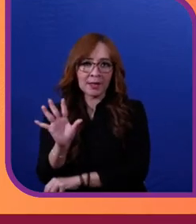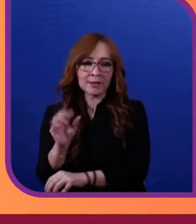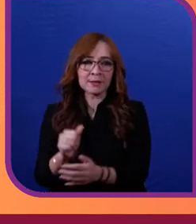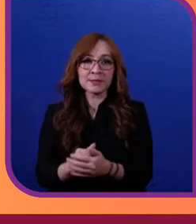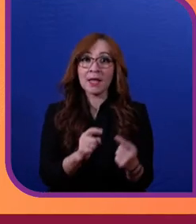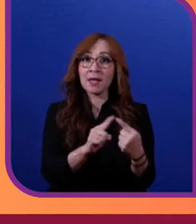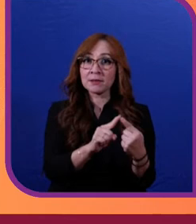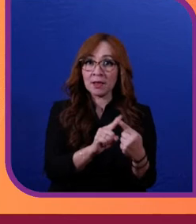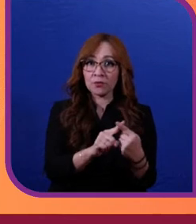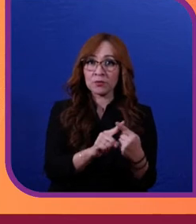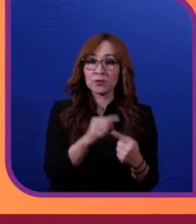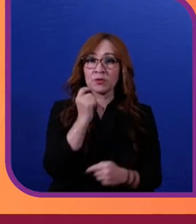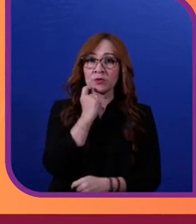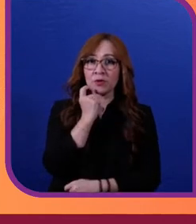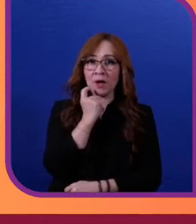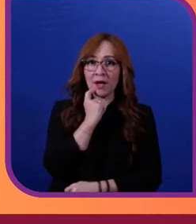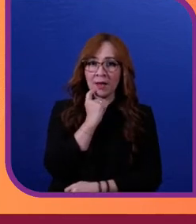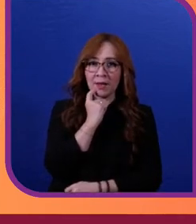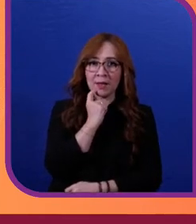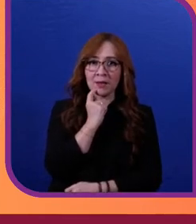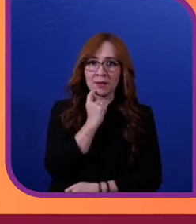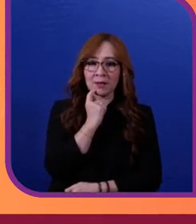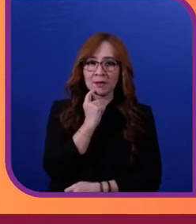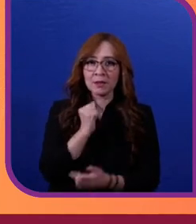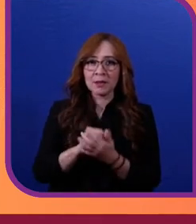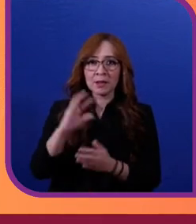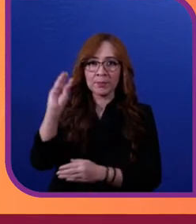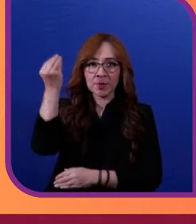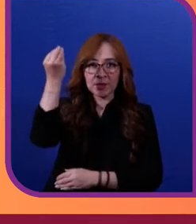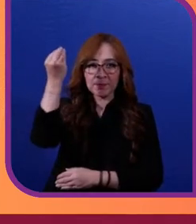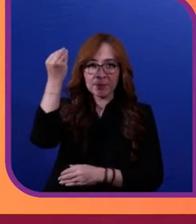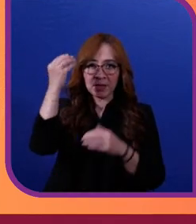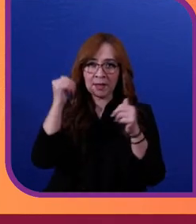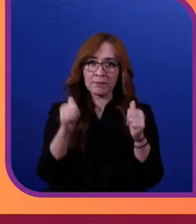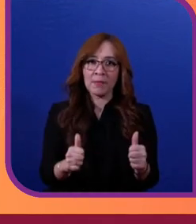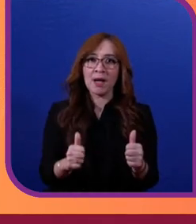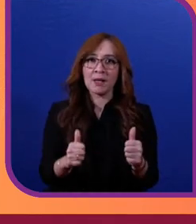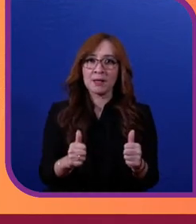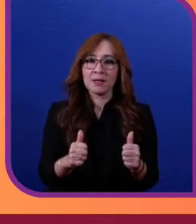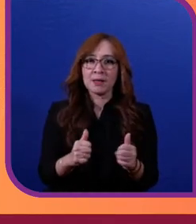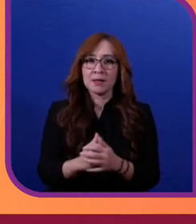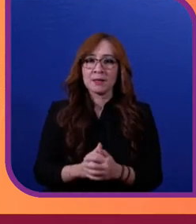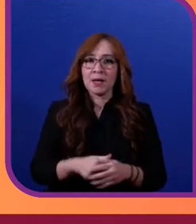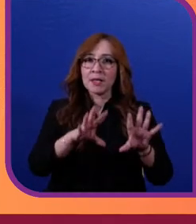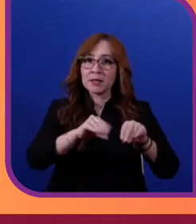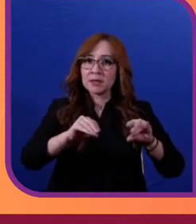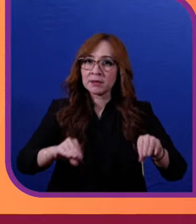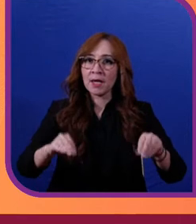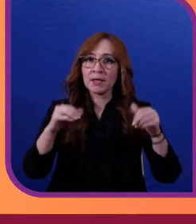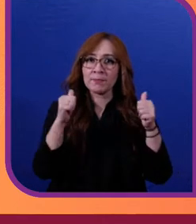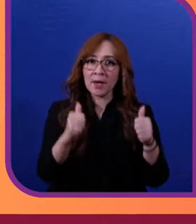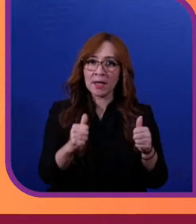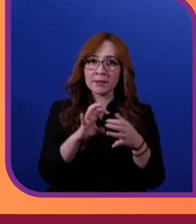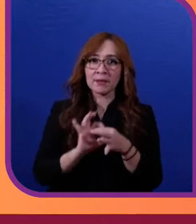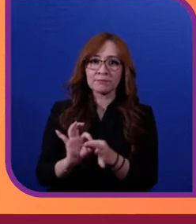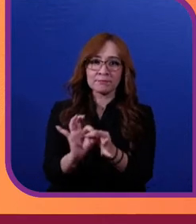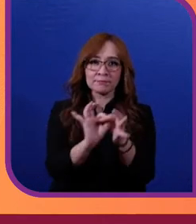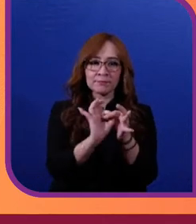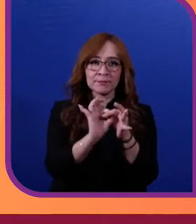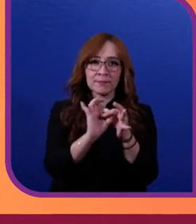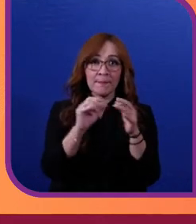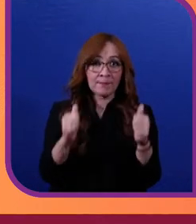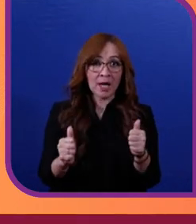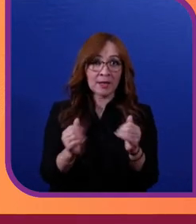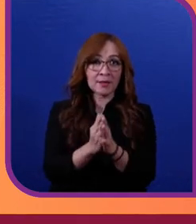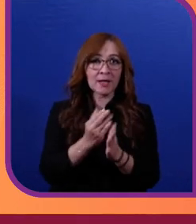with the god of frame Work with the good partners and be the good faith asing we